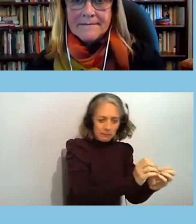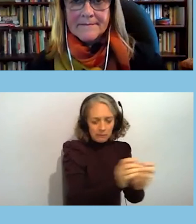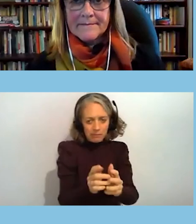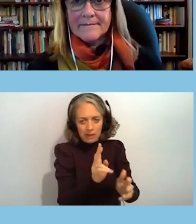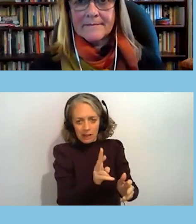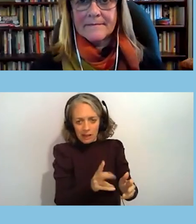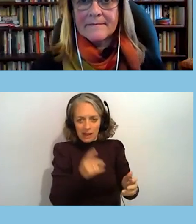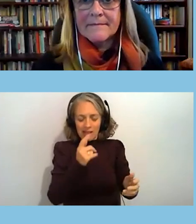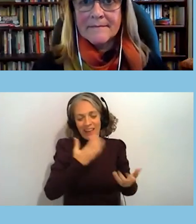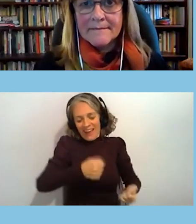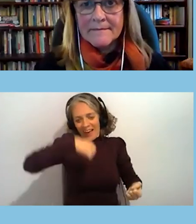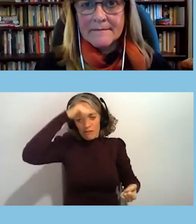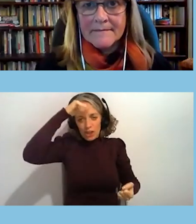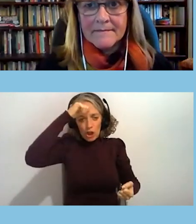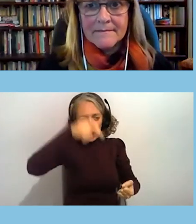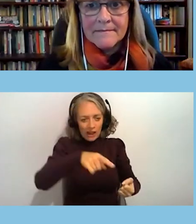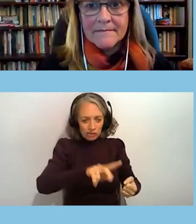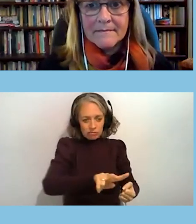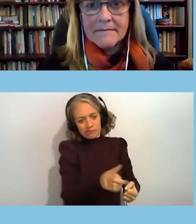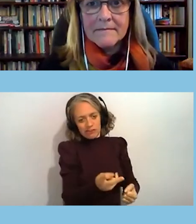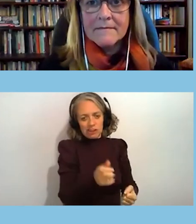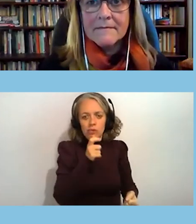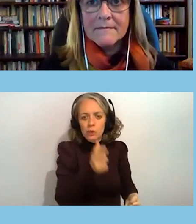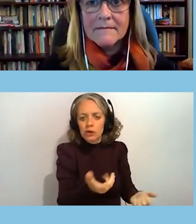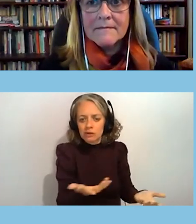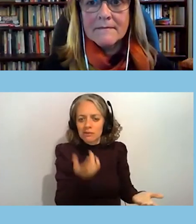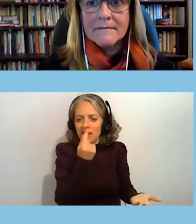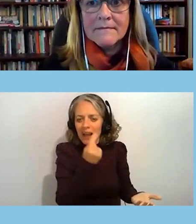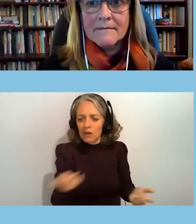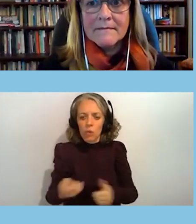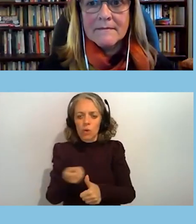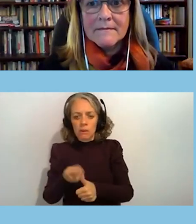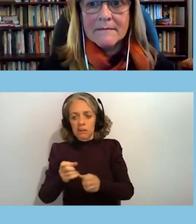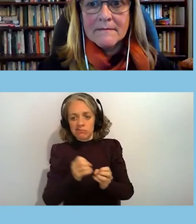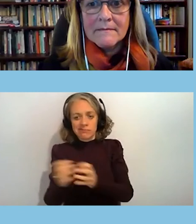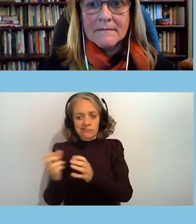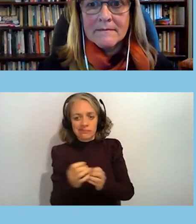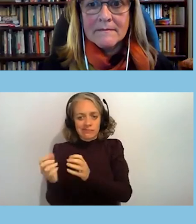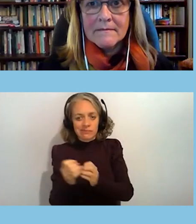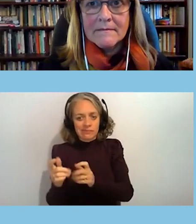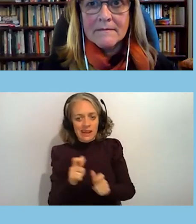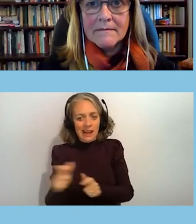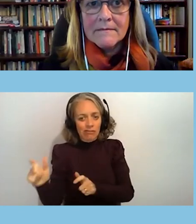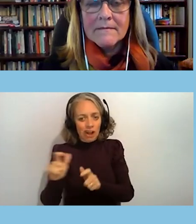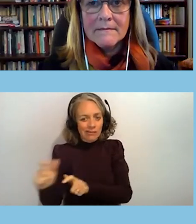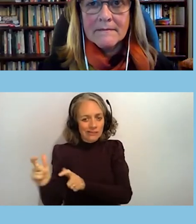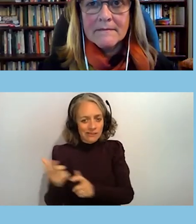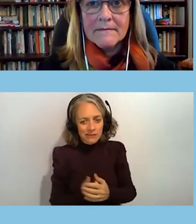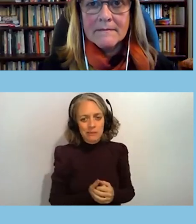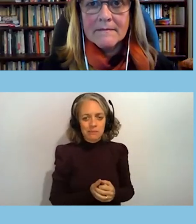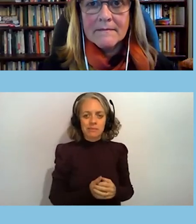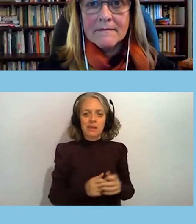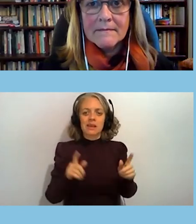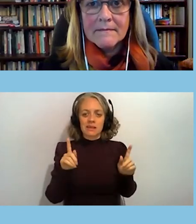local knowledge that can correct that. And so, yeah, I'm going to end it there, but